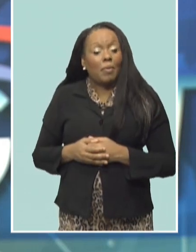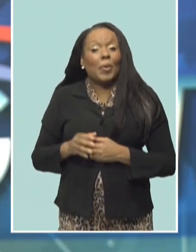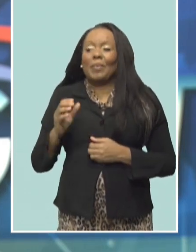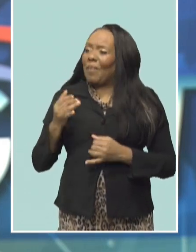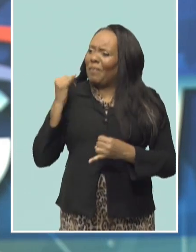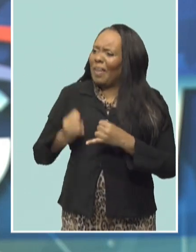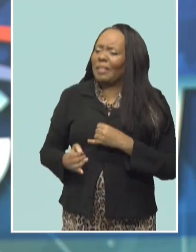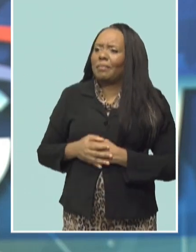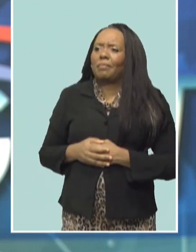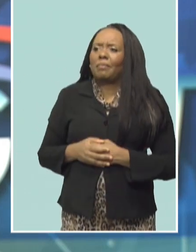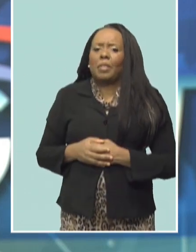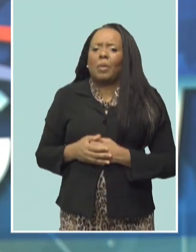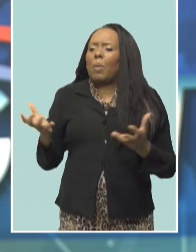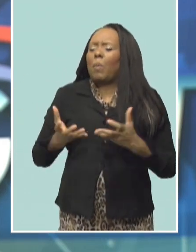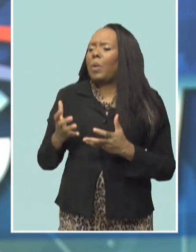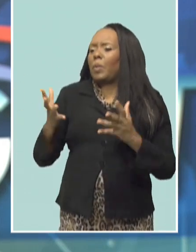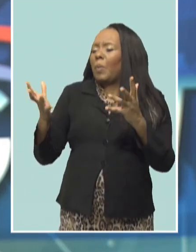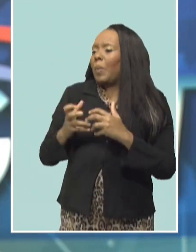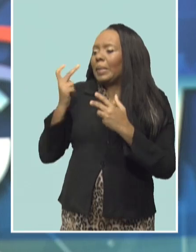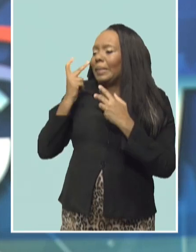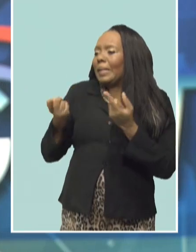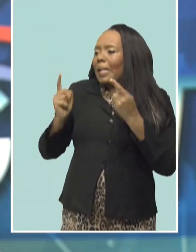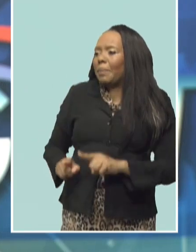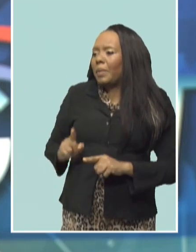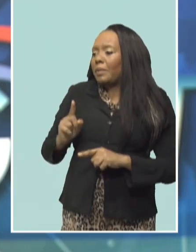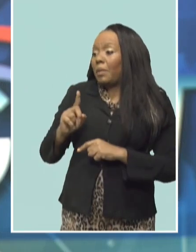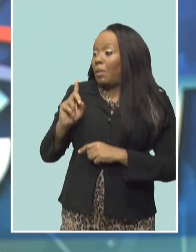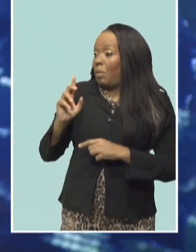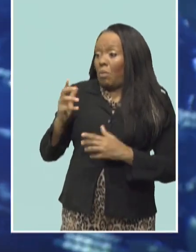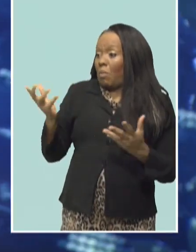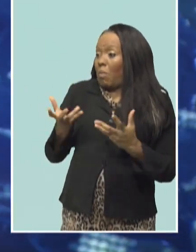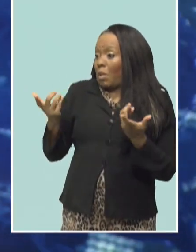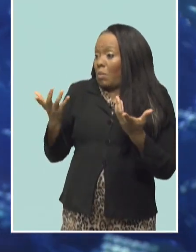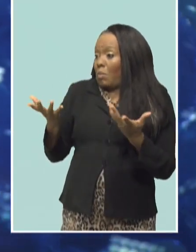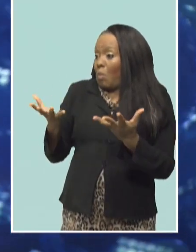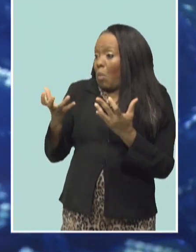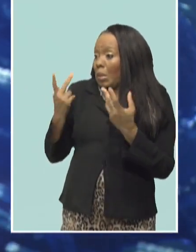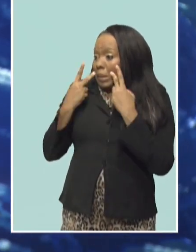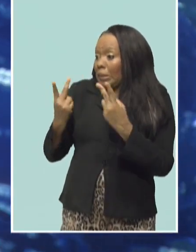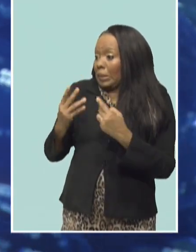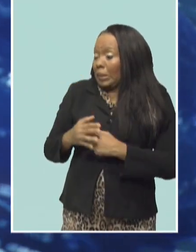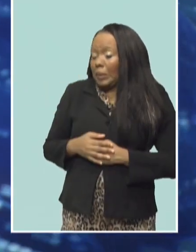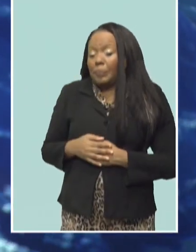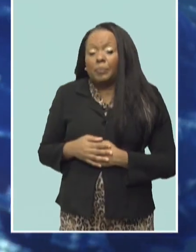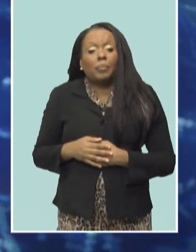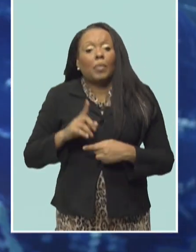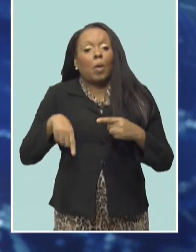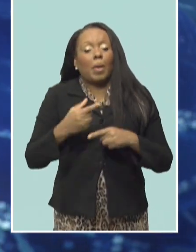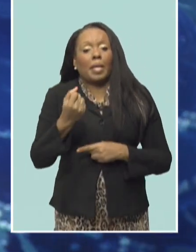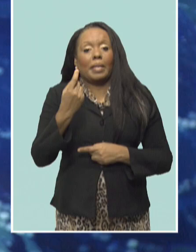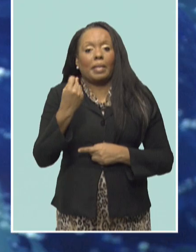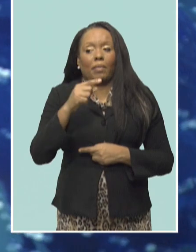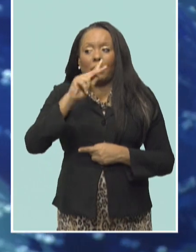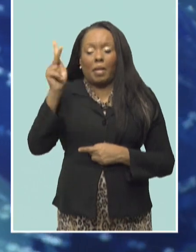the major expectations coming out when we've done all 11 parishes? When we've done all 11 parishes, I think one of the major things